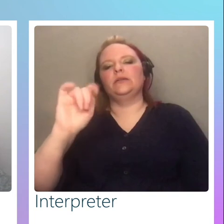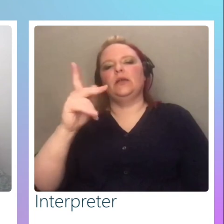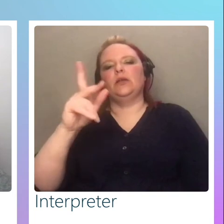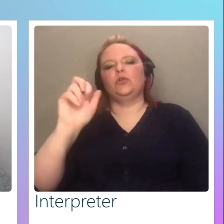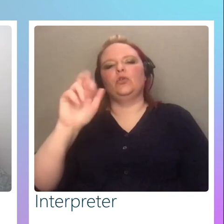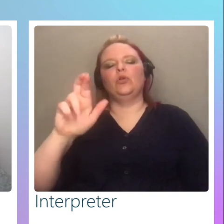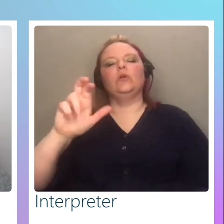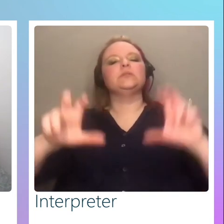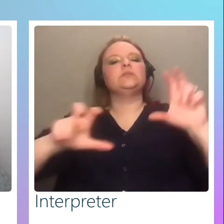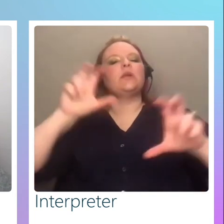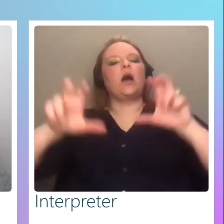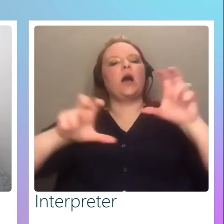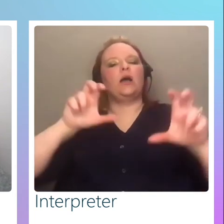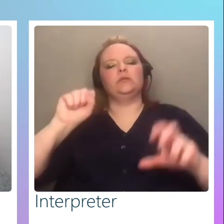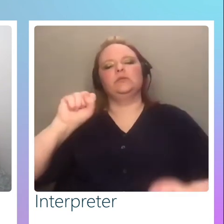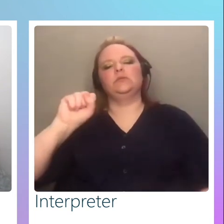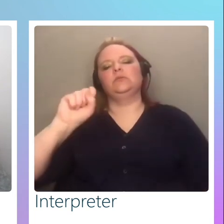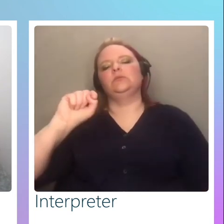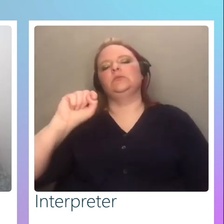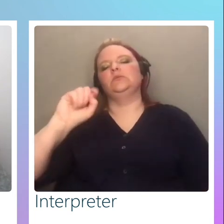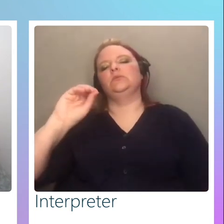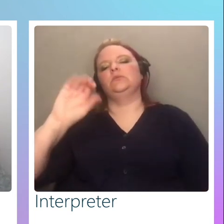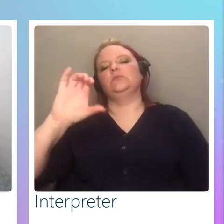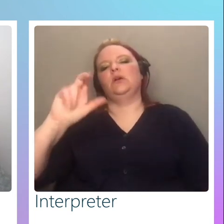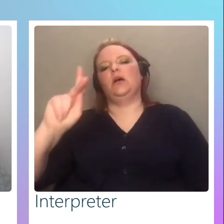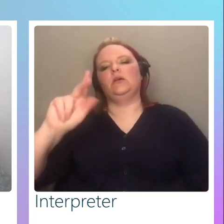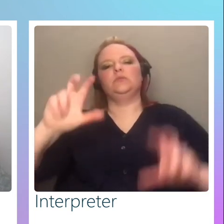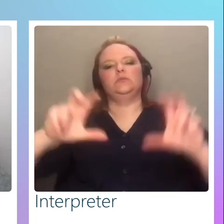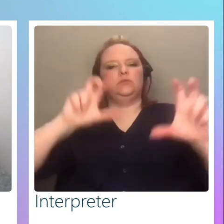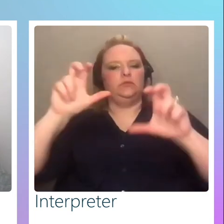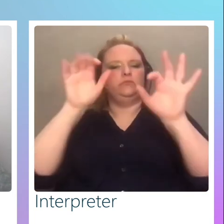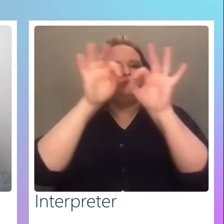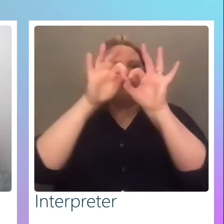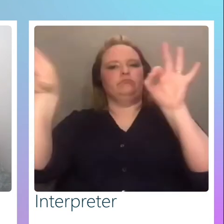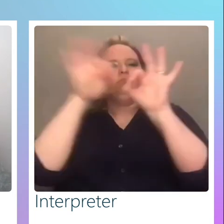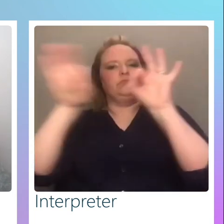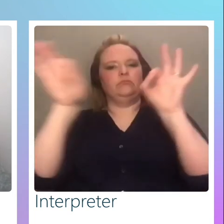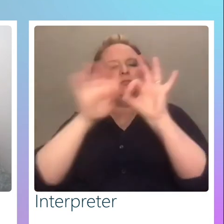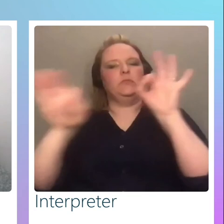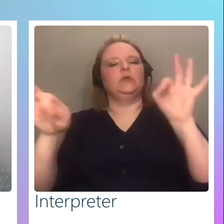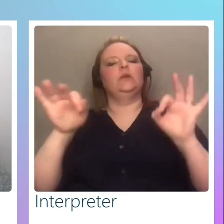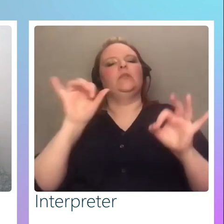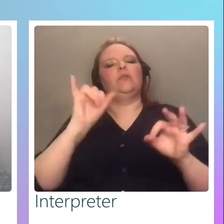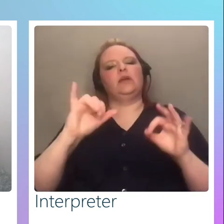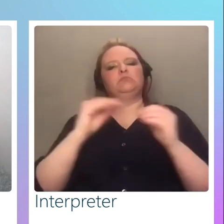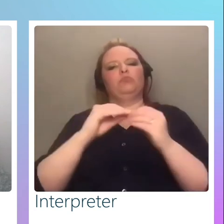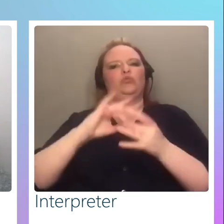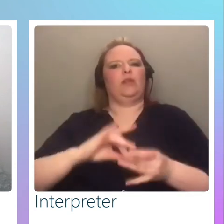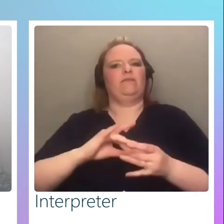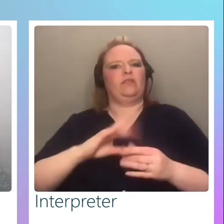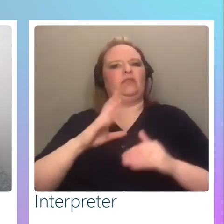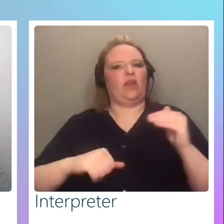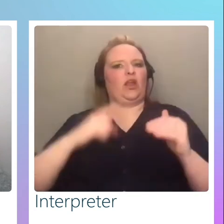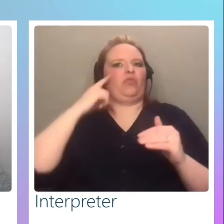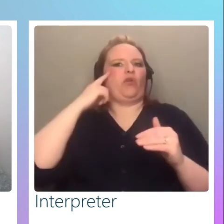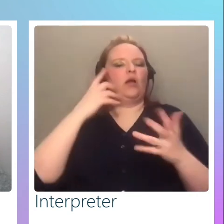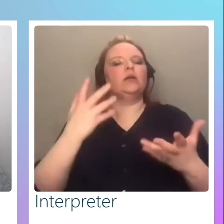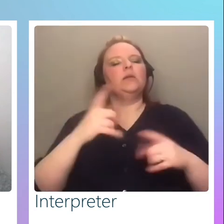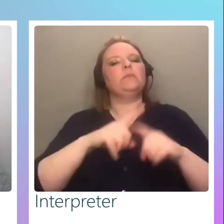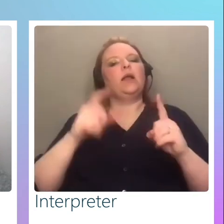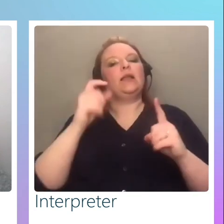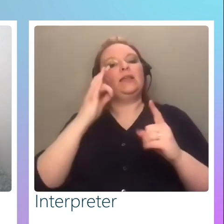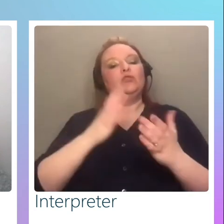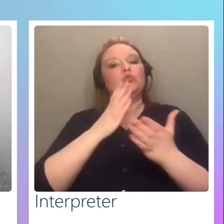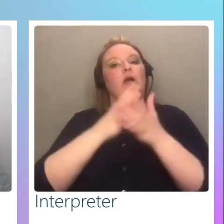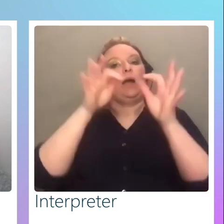prices change a lot. Actually, I just realized that's so much more relevant recently than I thought of at first. But yeah, like if you stop the animated stock